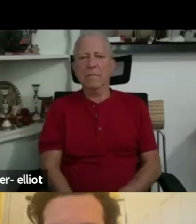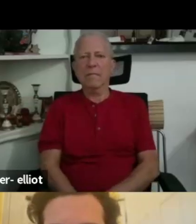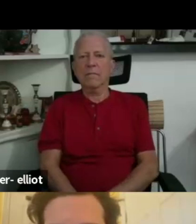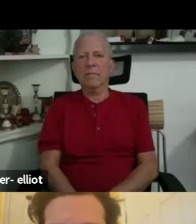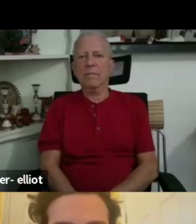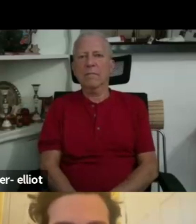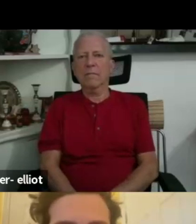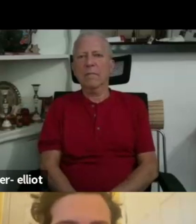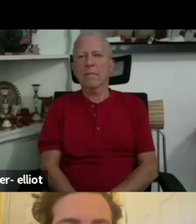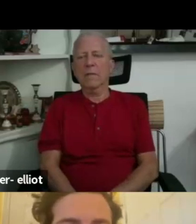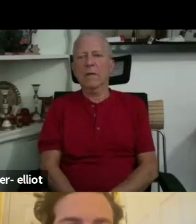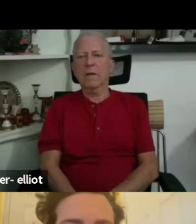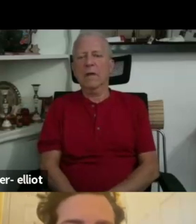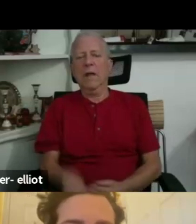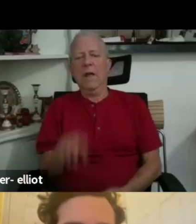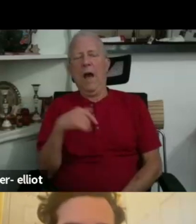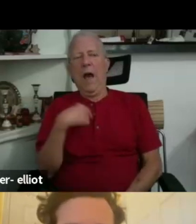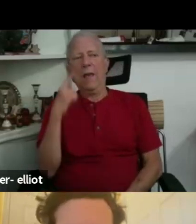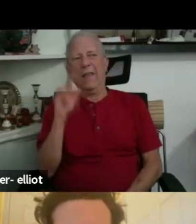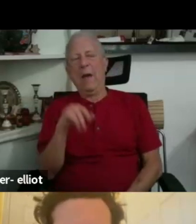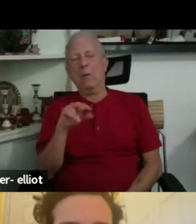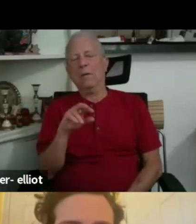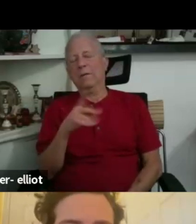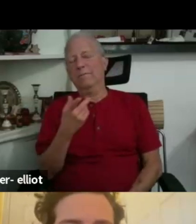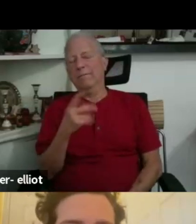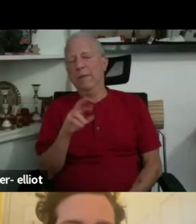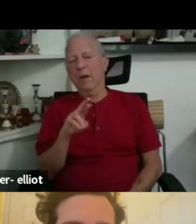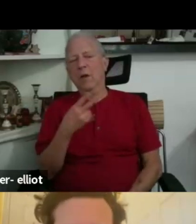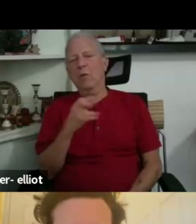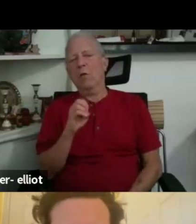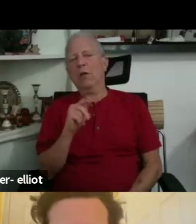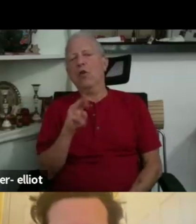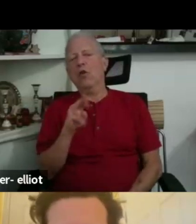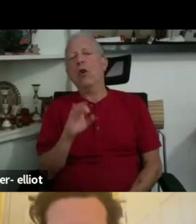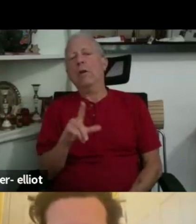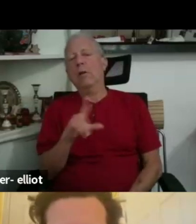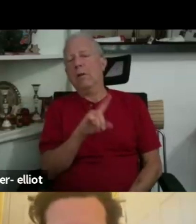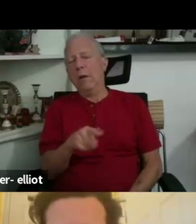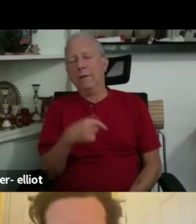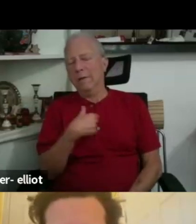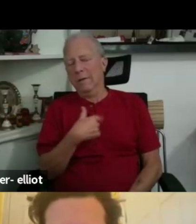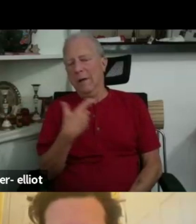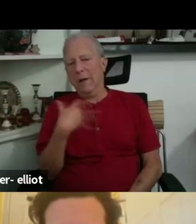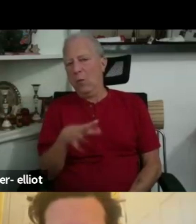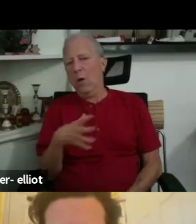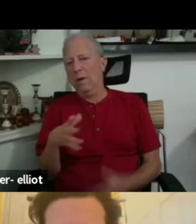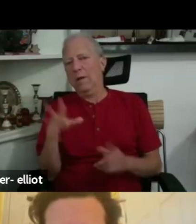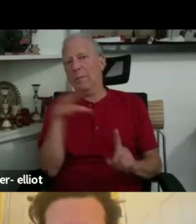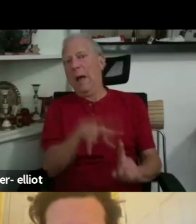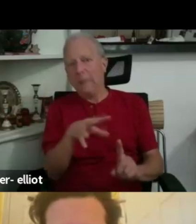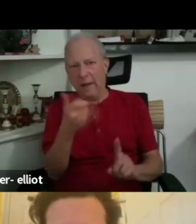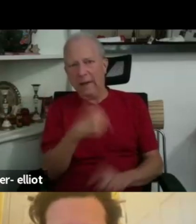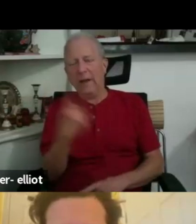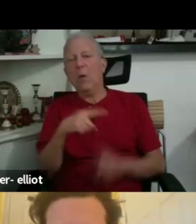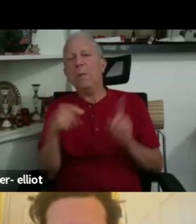That was probably a rhetorical question, so I'm not going to spotlight anybody. But here are some other